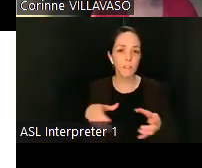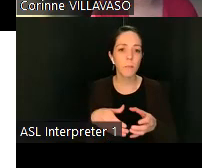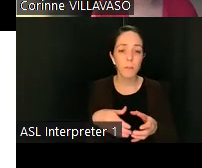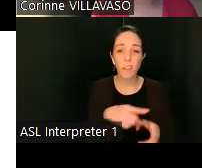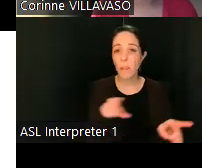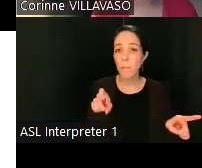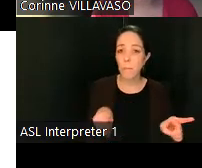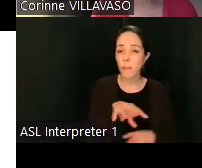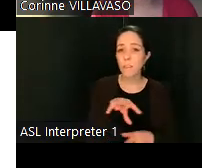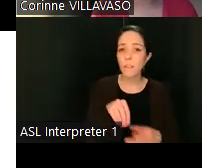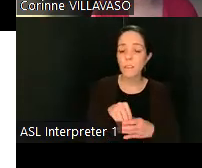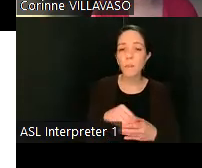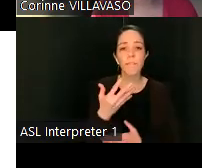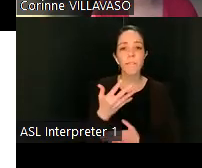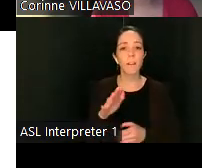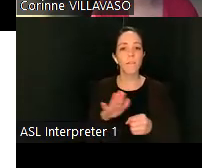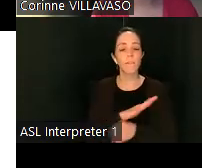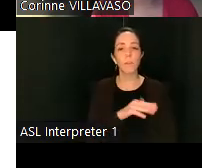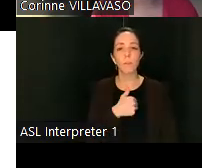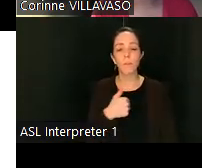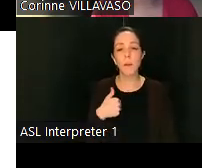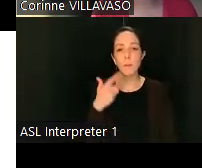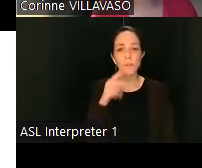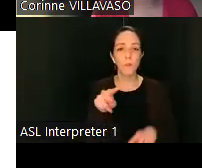include at least five full members of the Oversight Board.